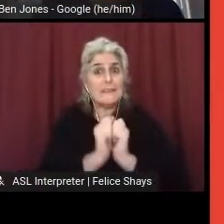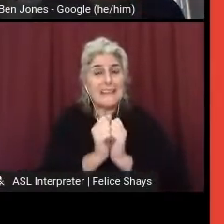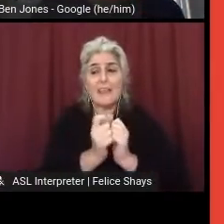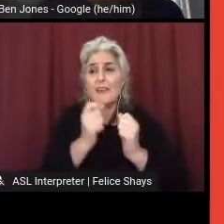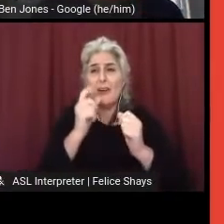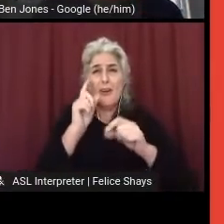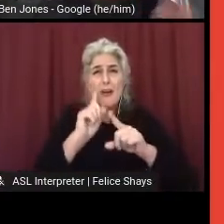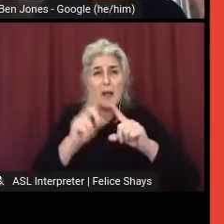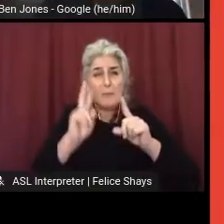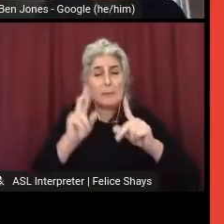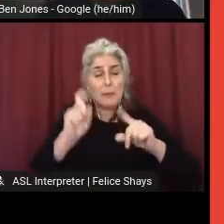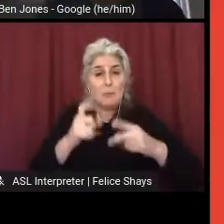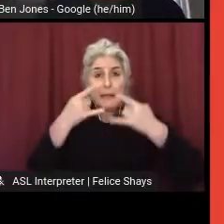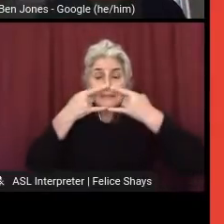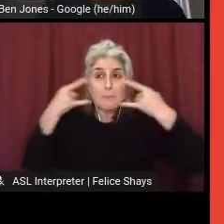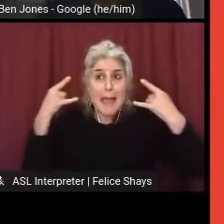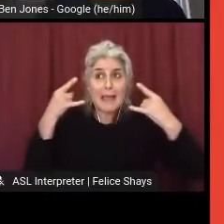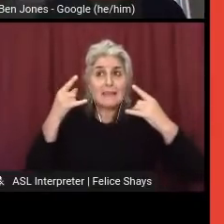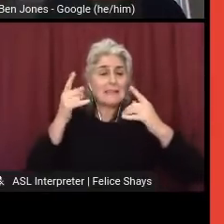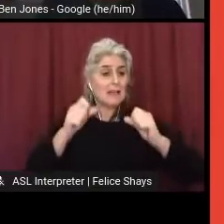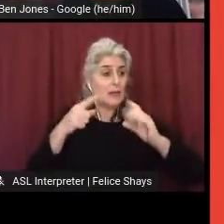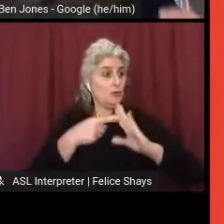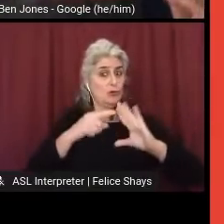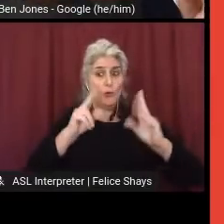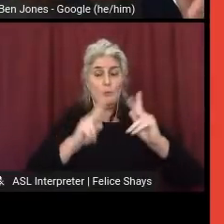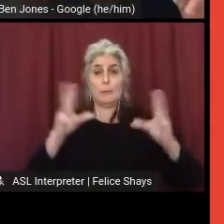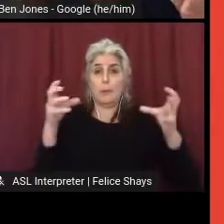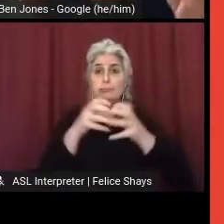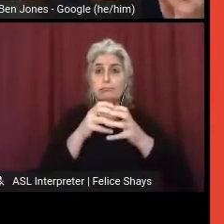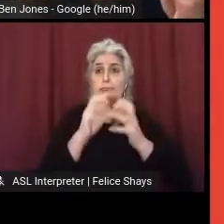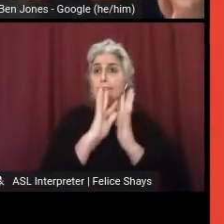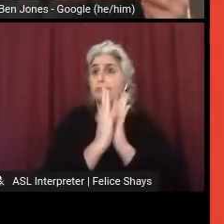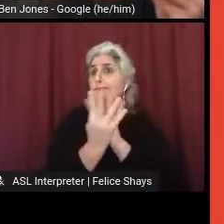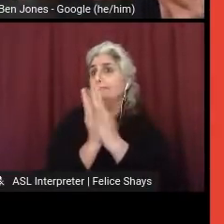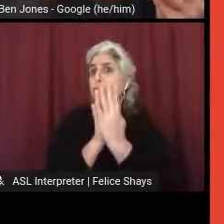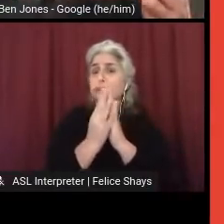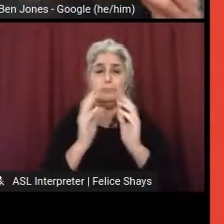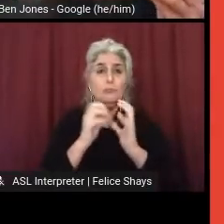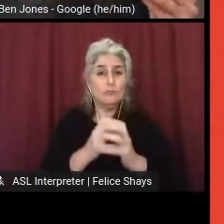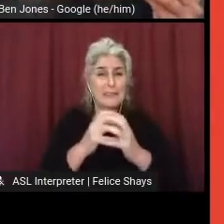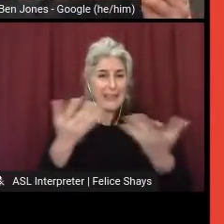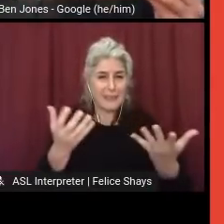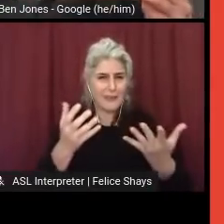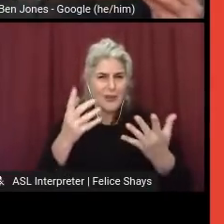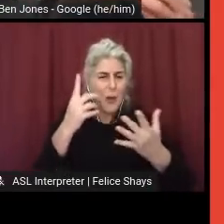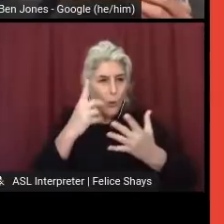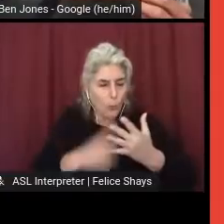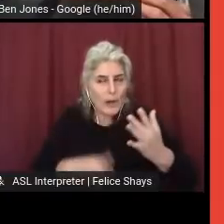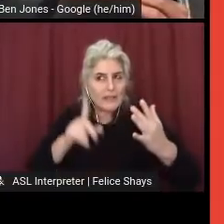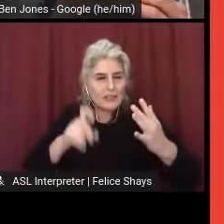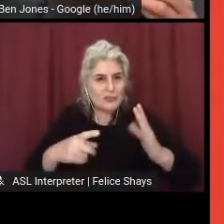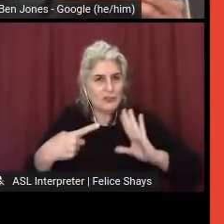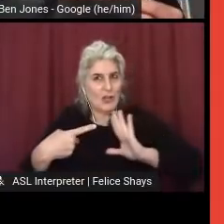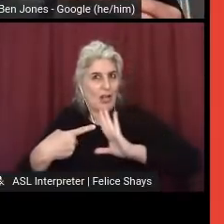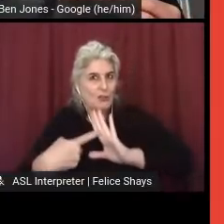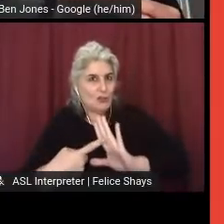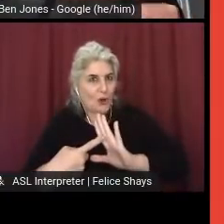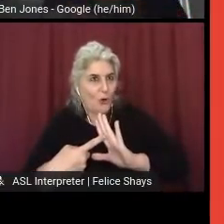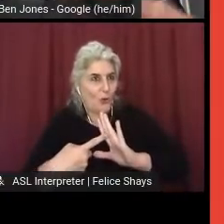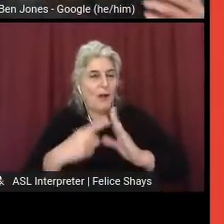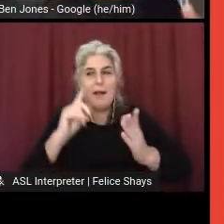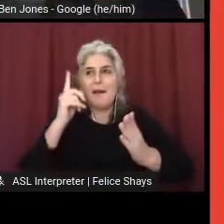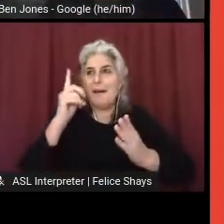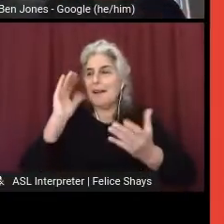face masks on? Can I show groups of people? To what extent do I need to exactly mirror what people are experiencing around